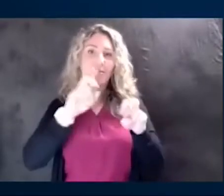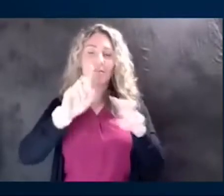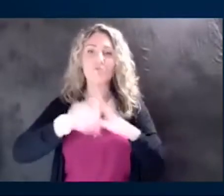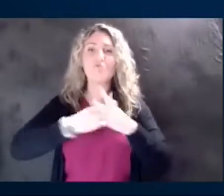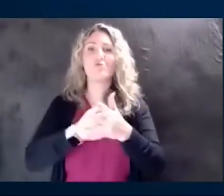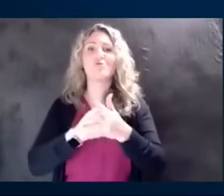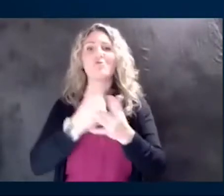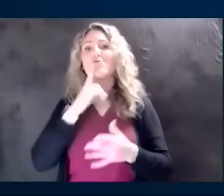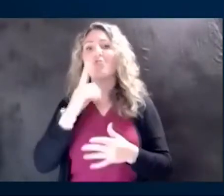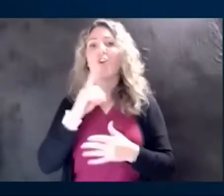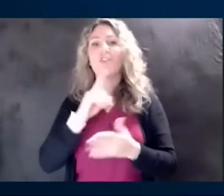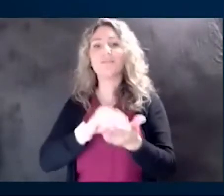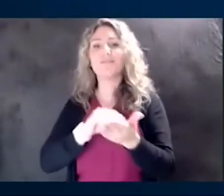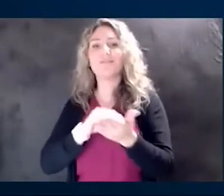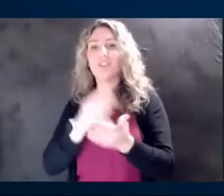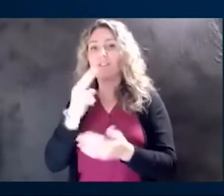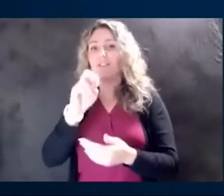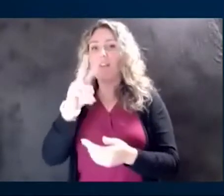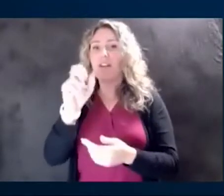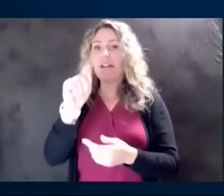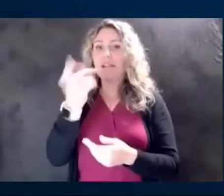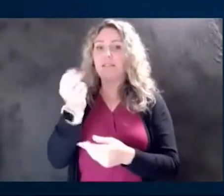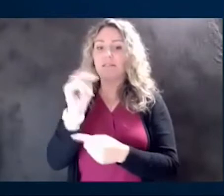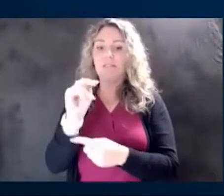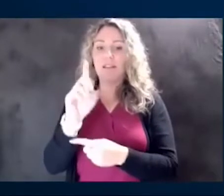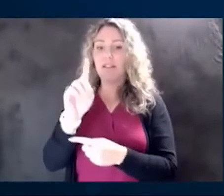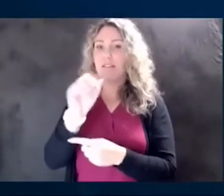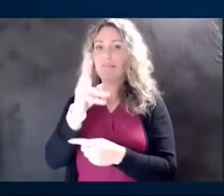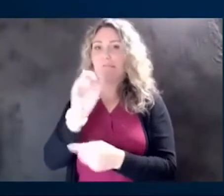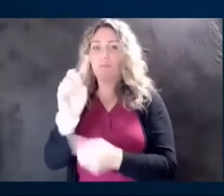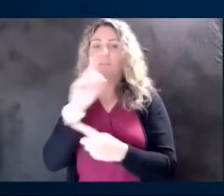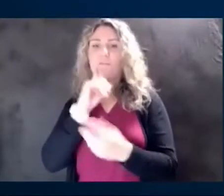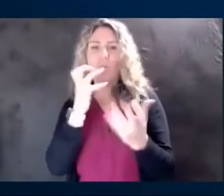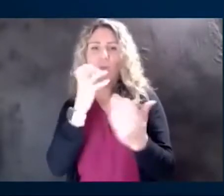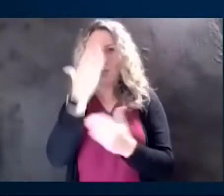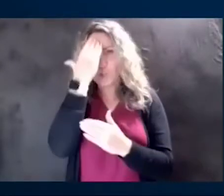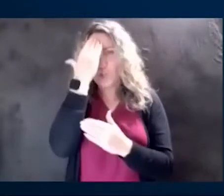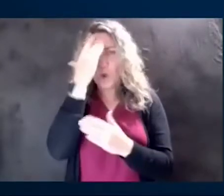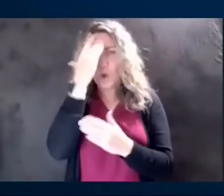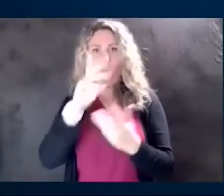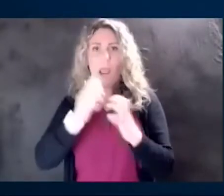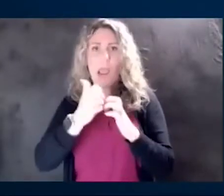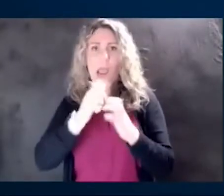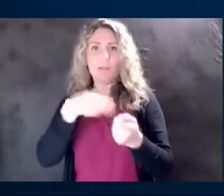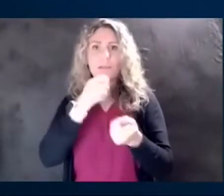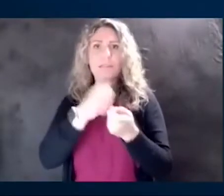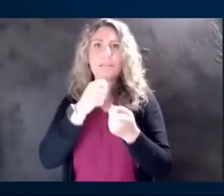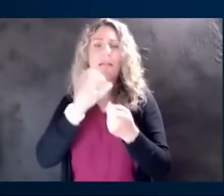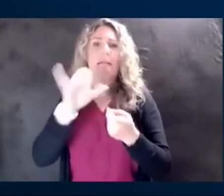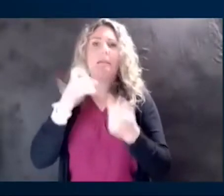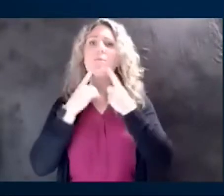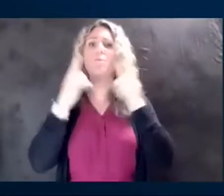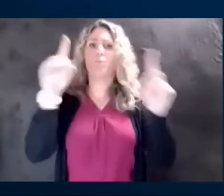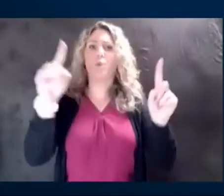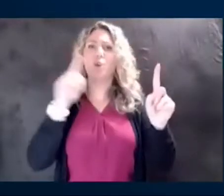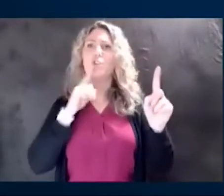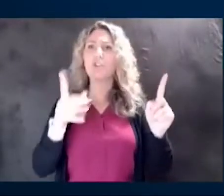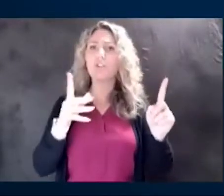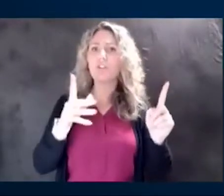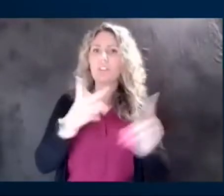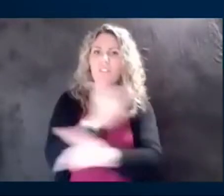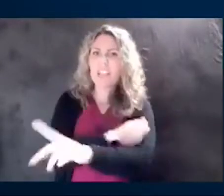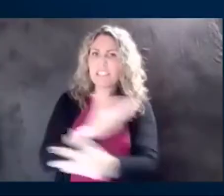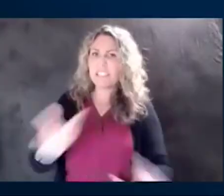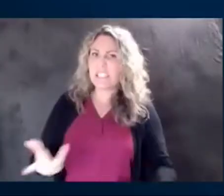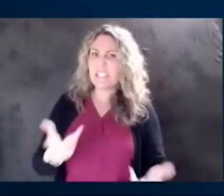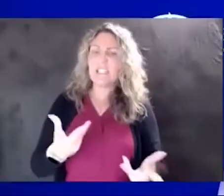COVID. David just wants to know, how exactly does the vaccine work? This might be helpful for folks who might still be on the